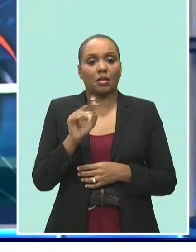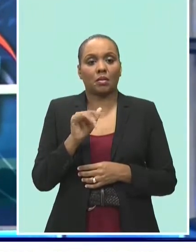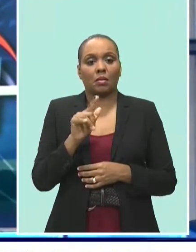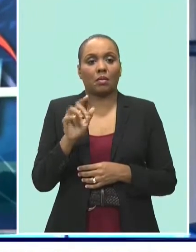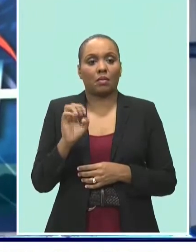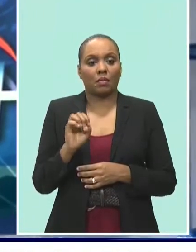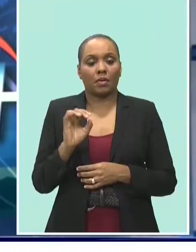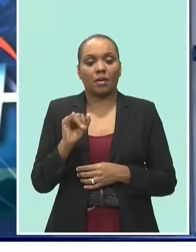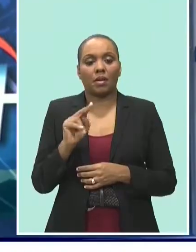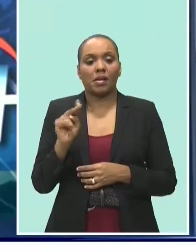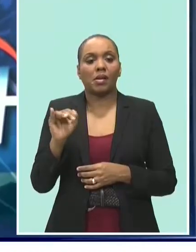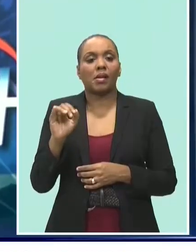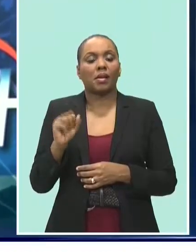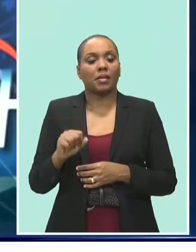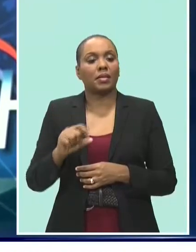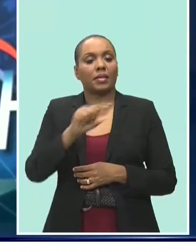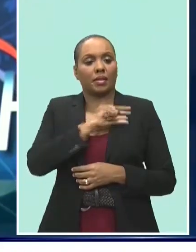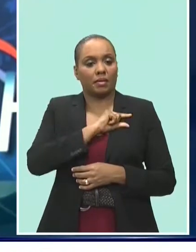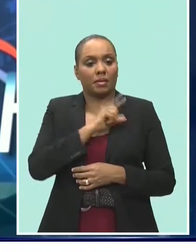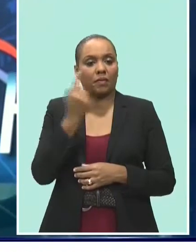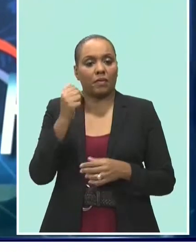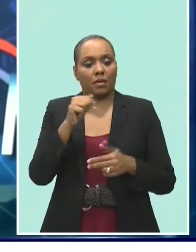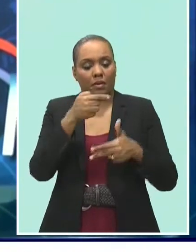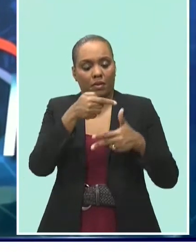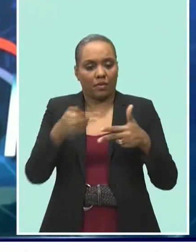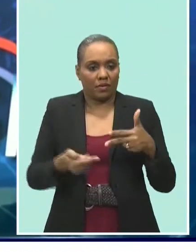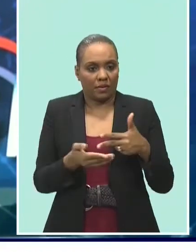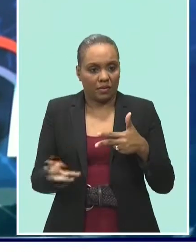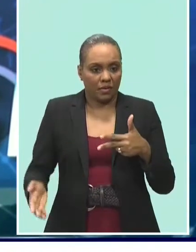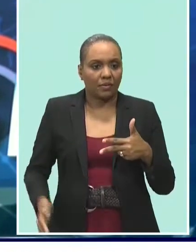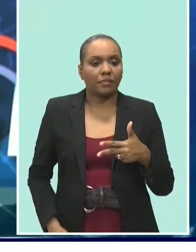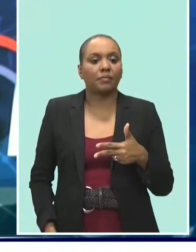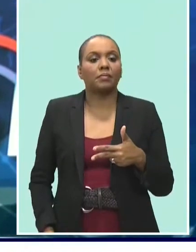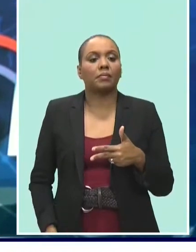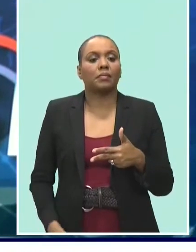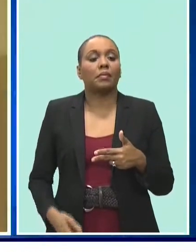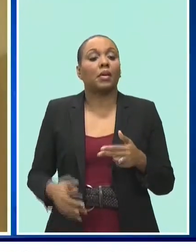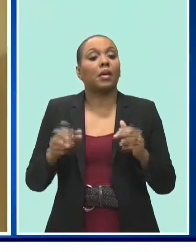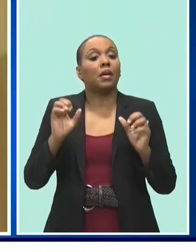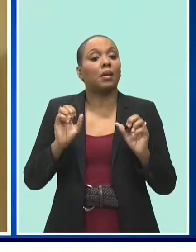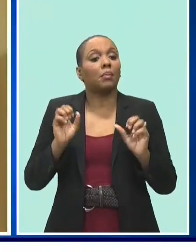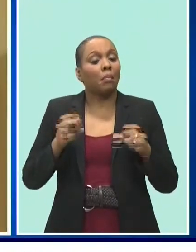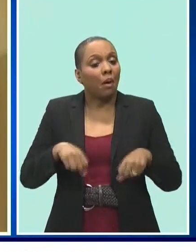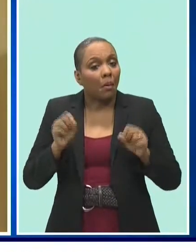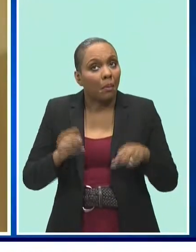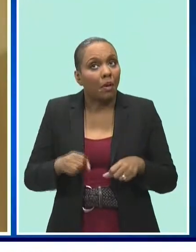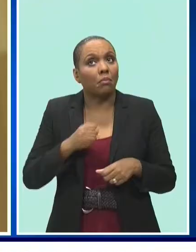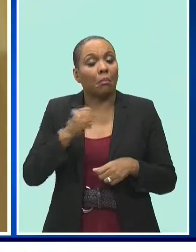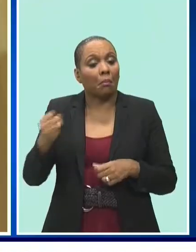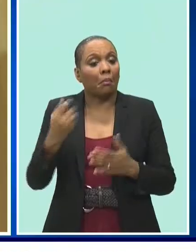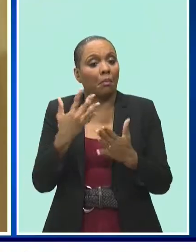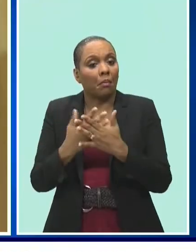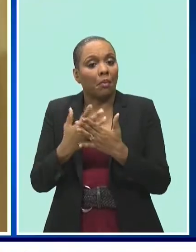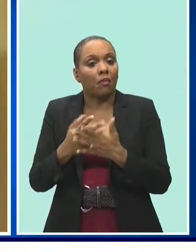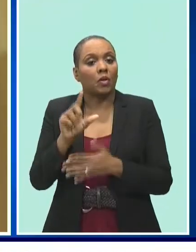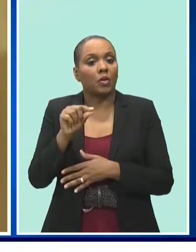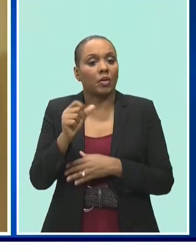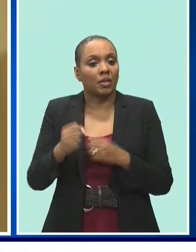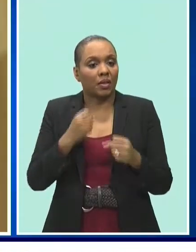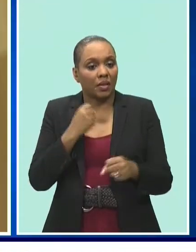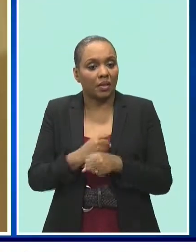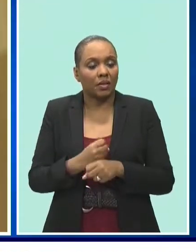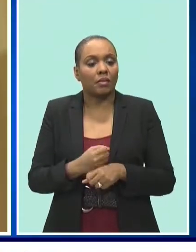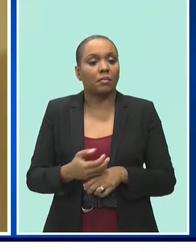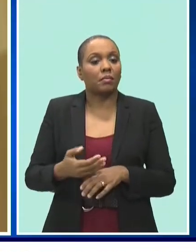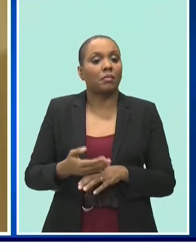counts in the bribery case brought against him in a New York court. He is now facing up to 20 years in prison. Innes, a former